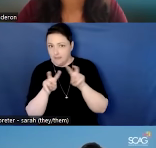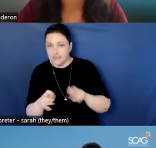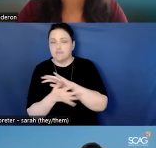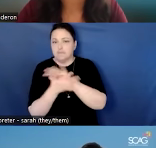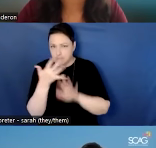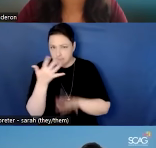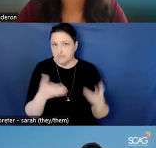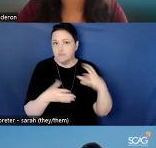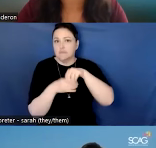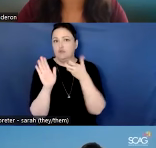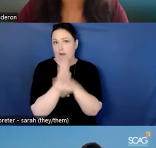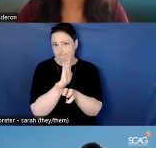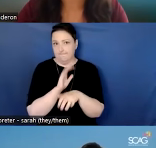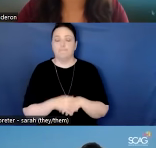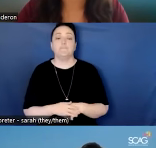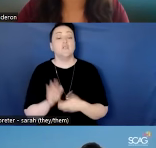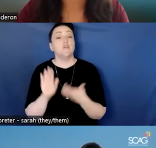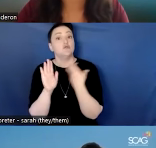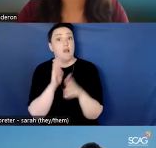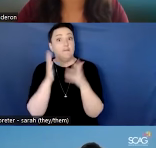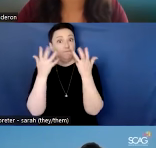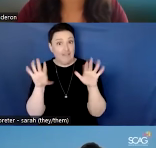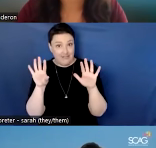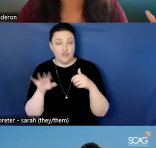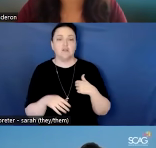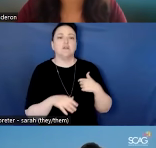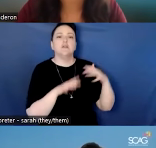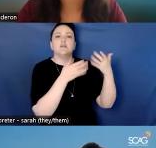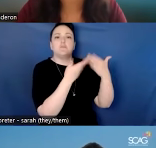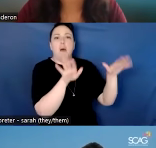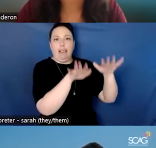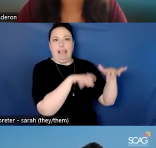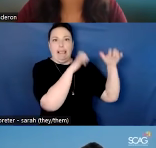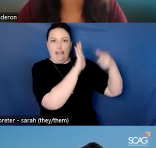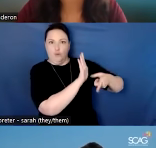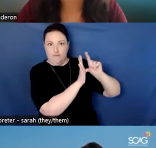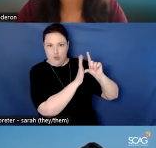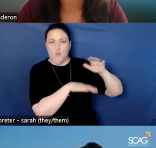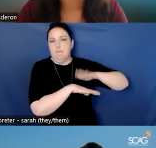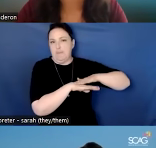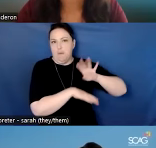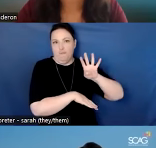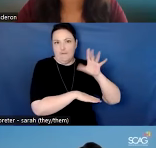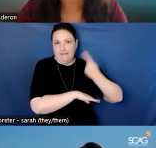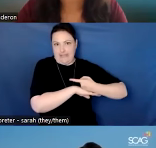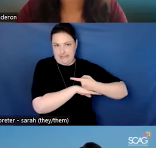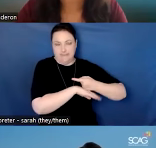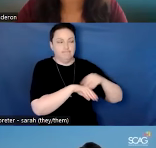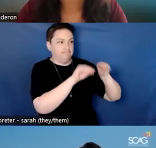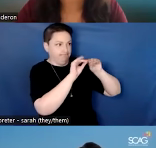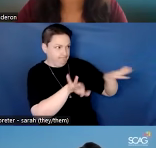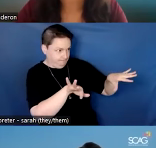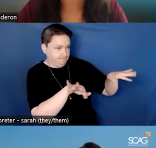draft. Once the draft is complete, it's going to go out for public review for a minimum of 45 days. And